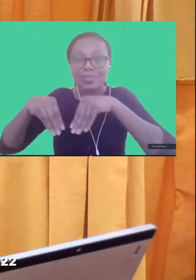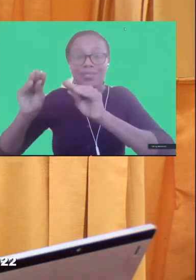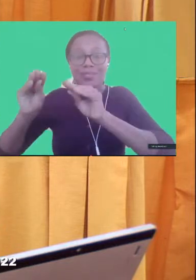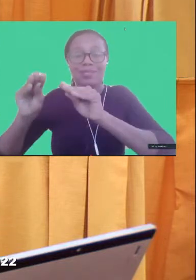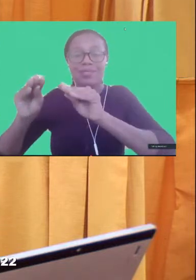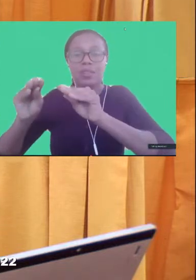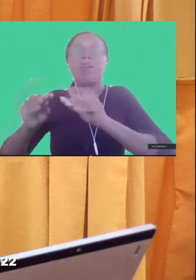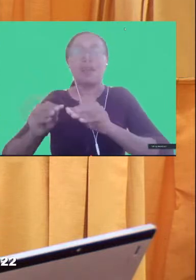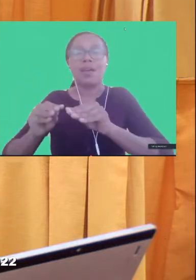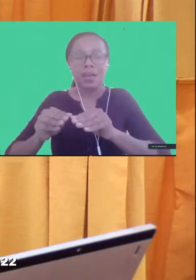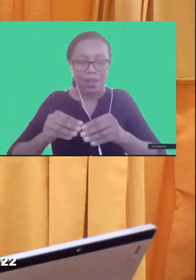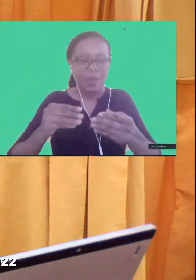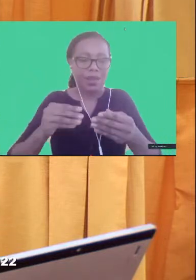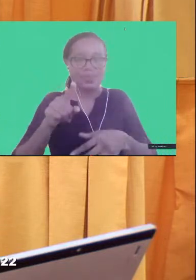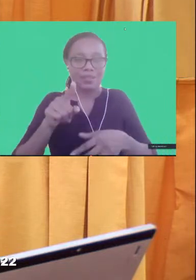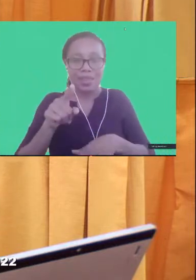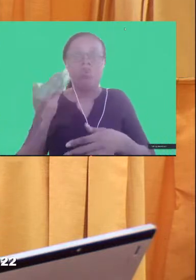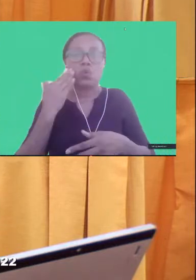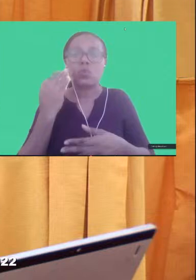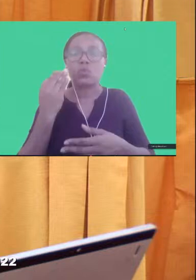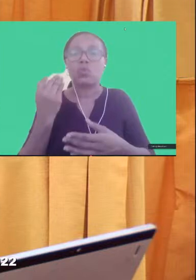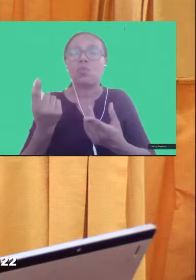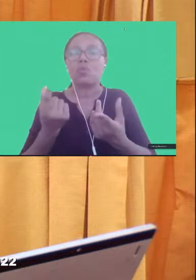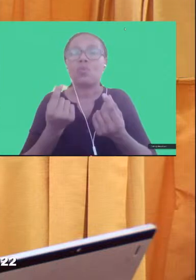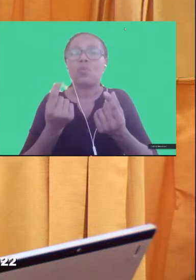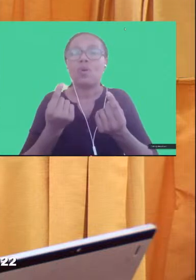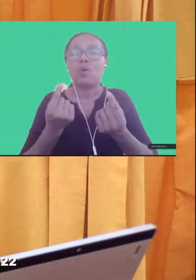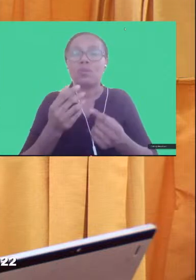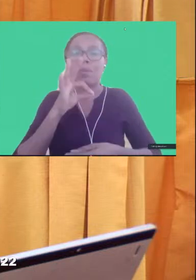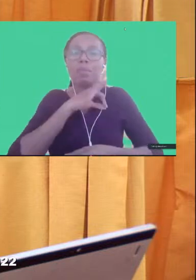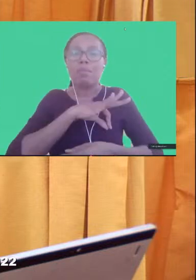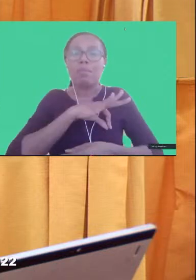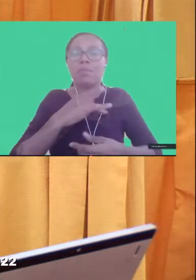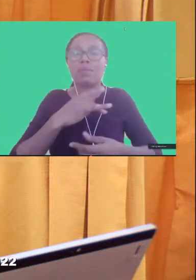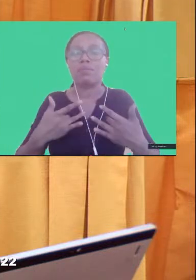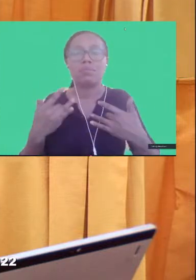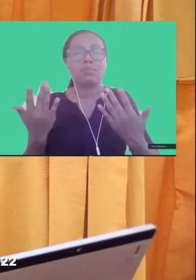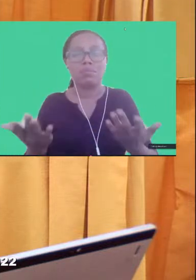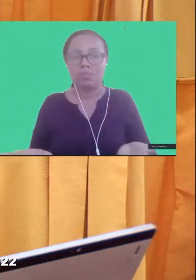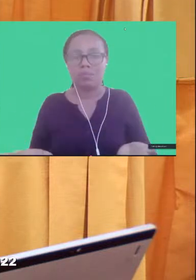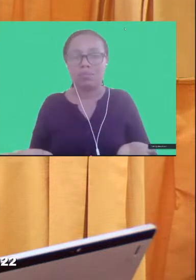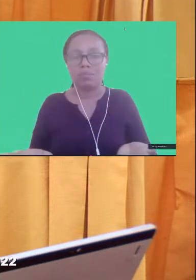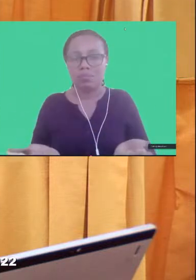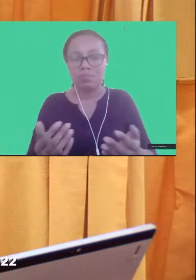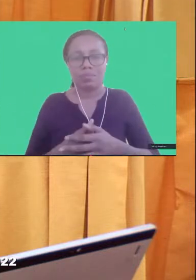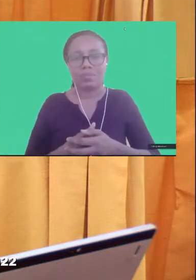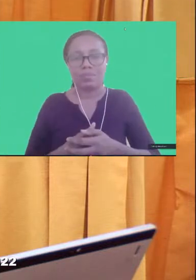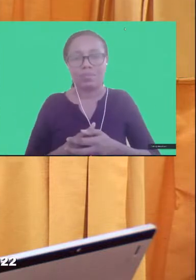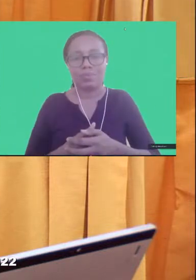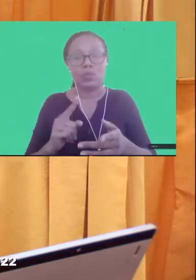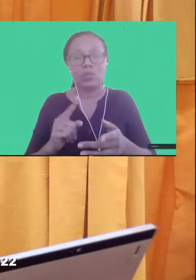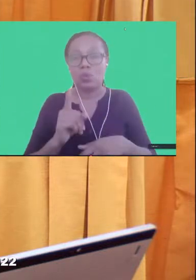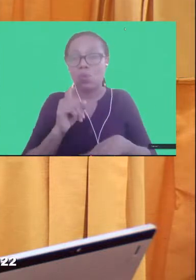that sum and not just simply one consultancy. Thank you.